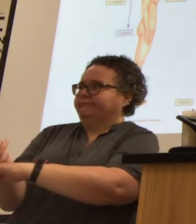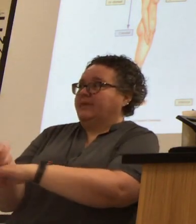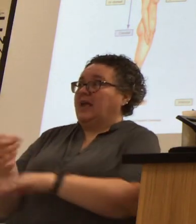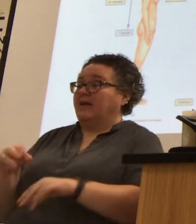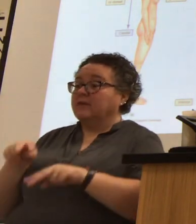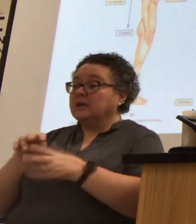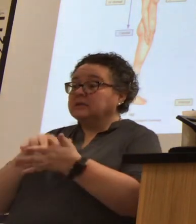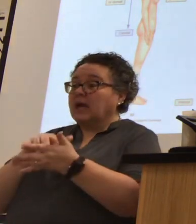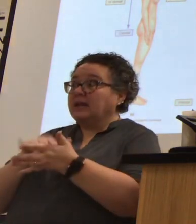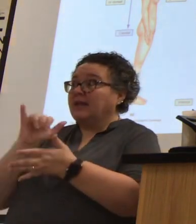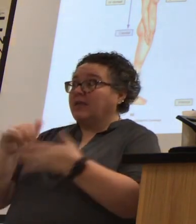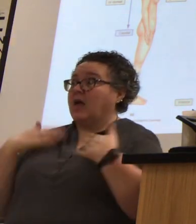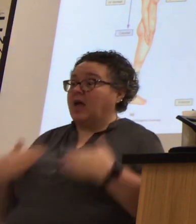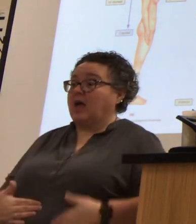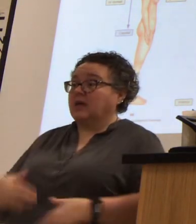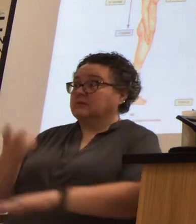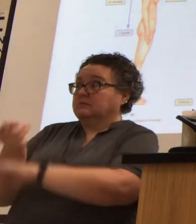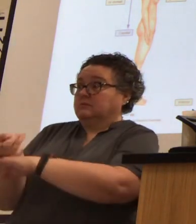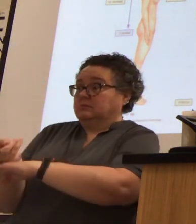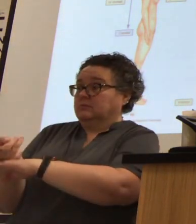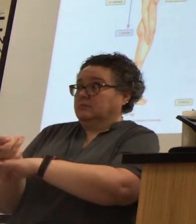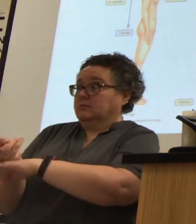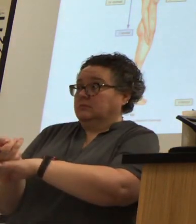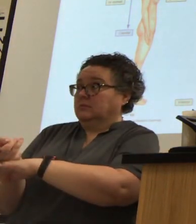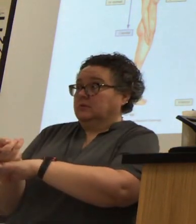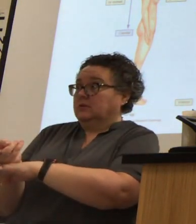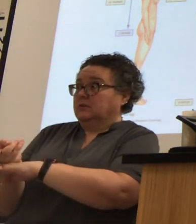cadaver lying on a gurney,